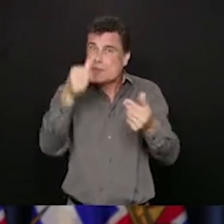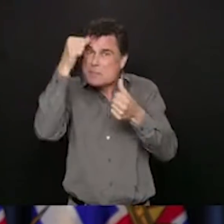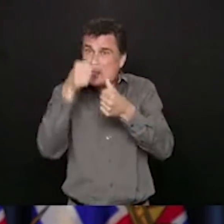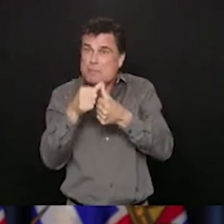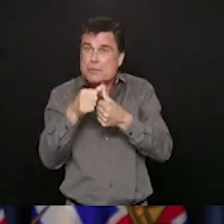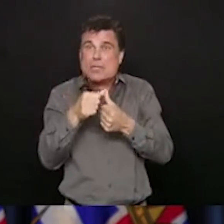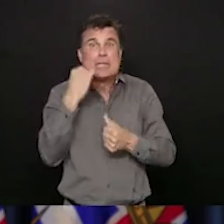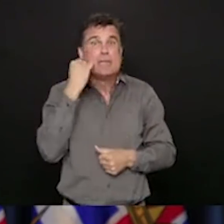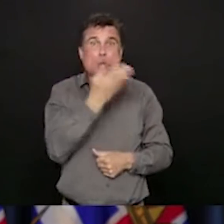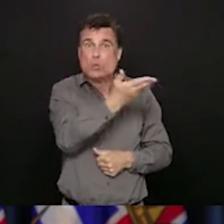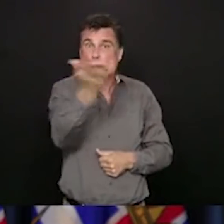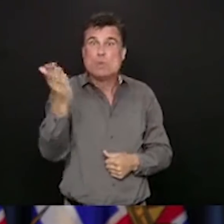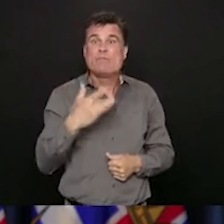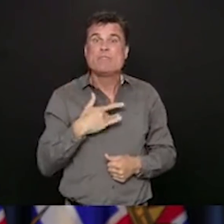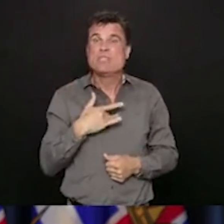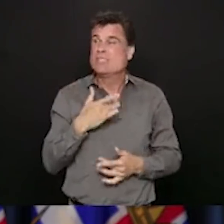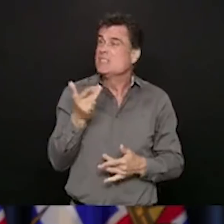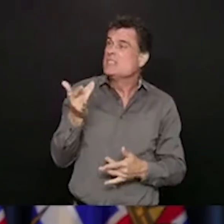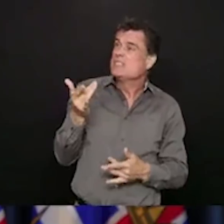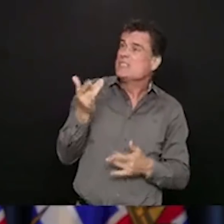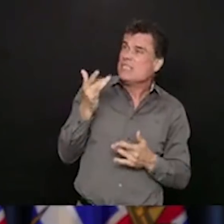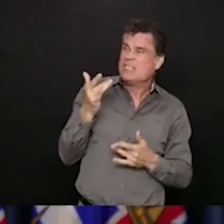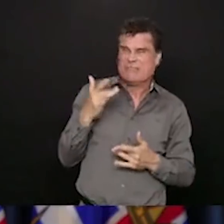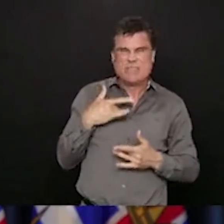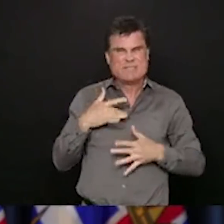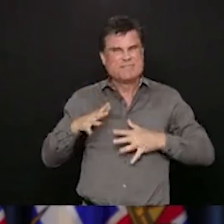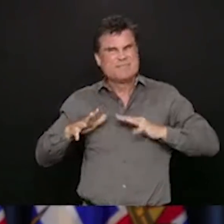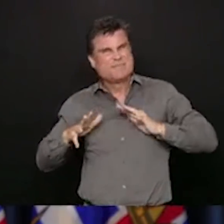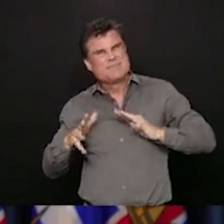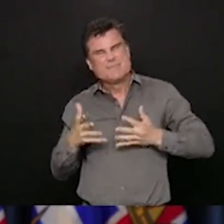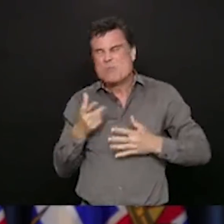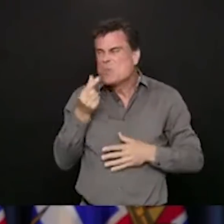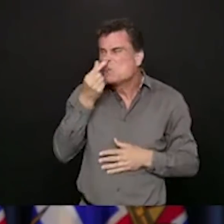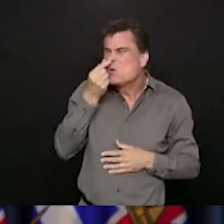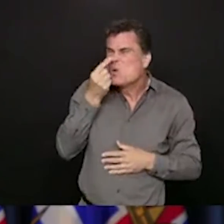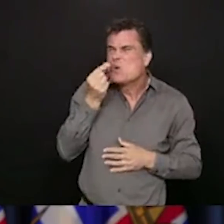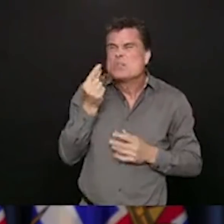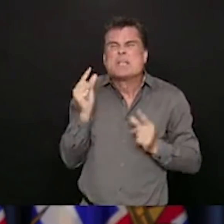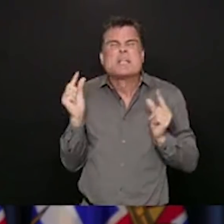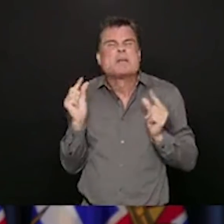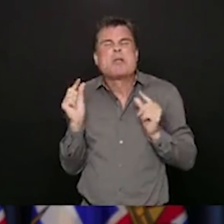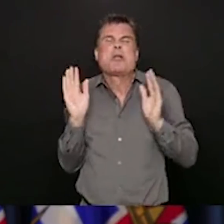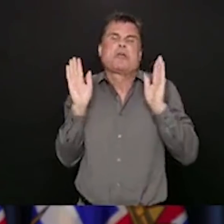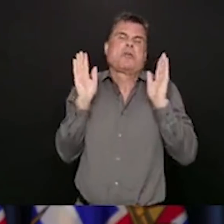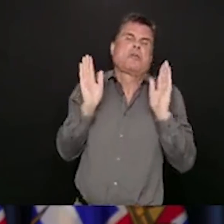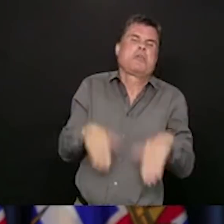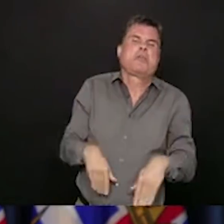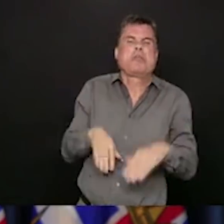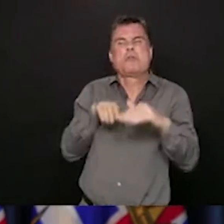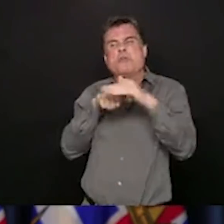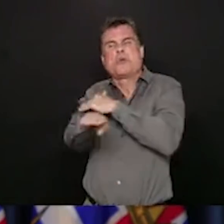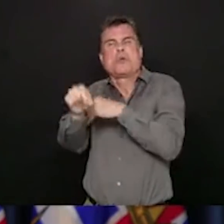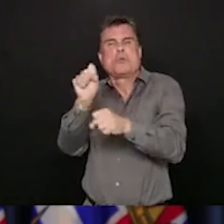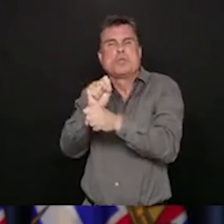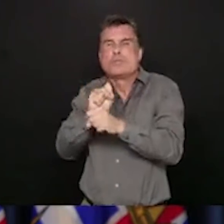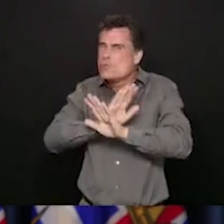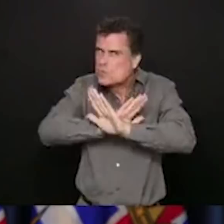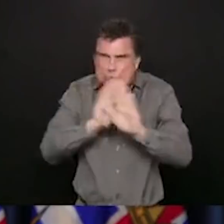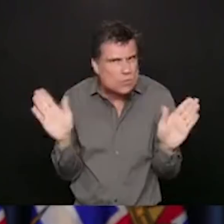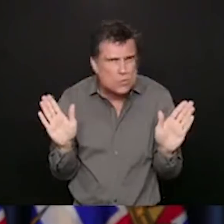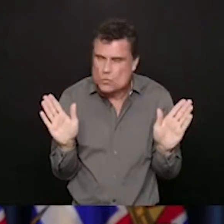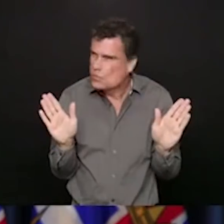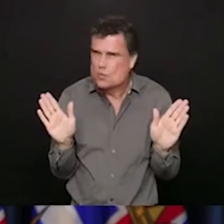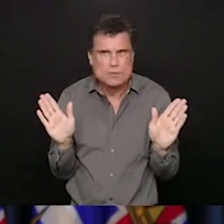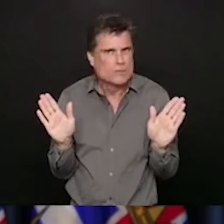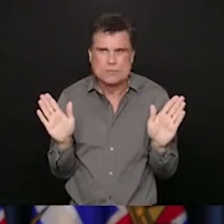cannot be the way we proceed in the future. Critical to our success will be everybody understanding that if you are not